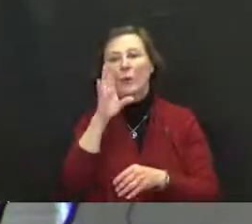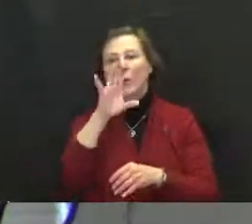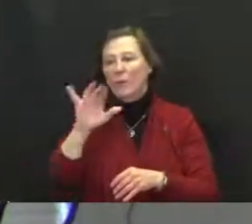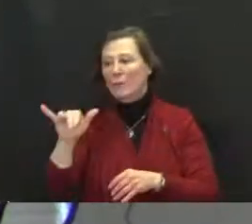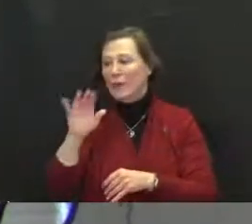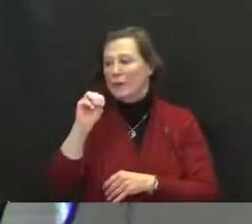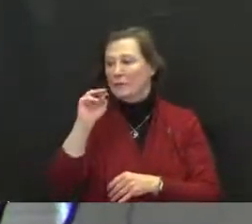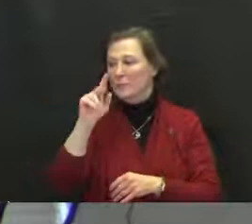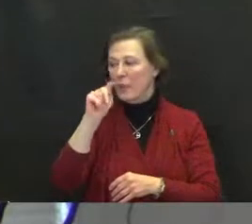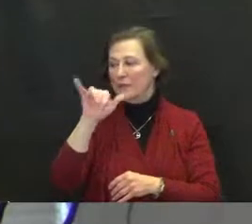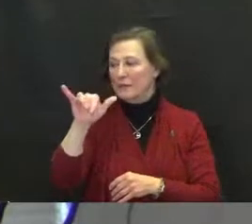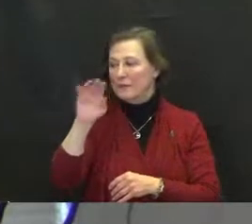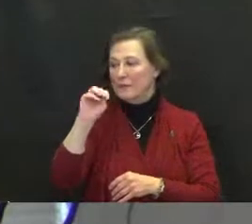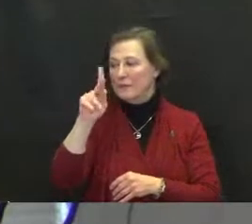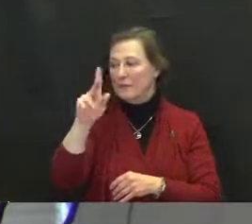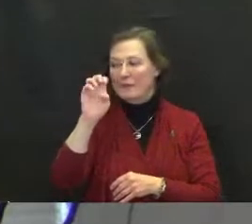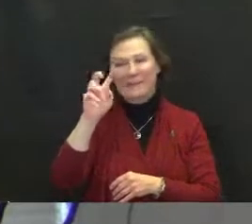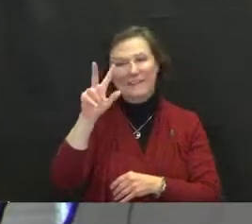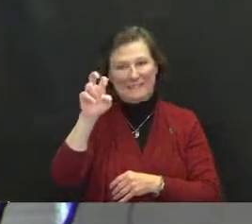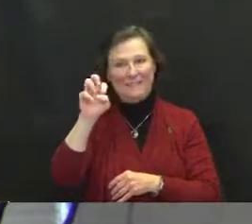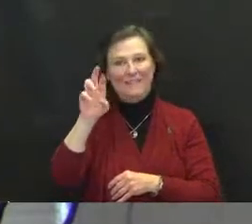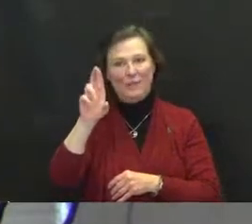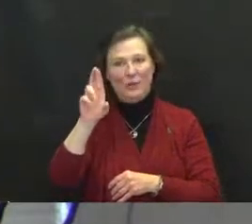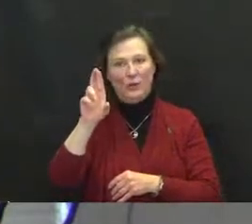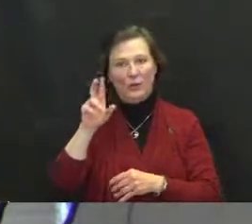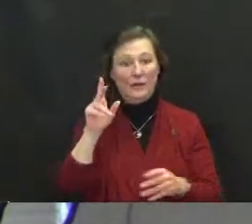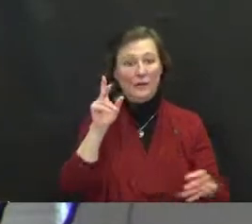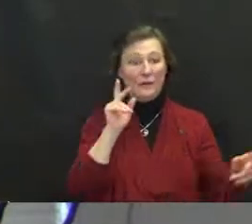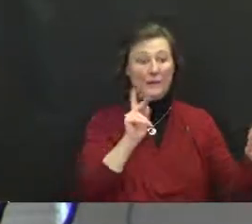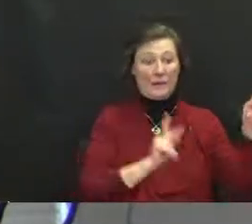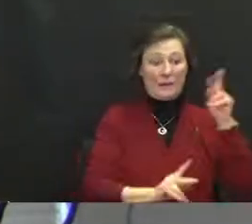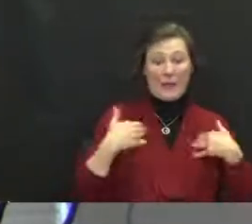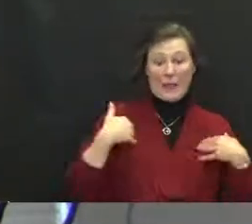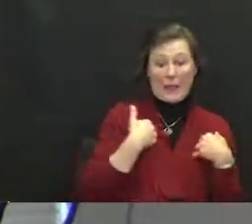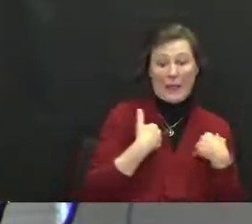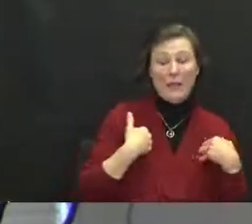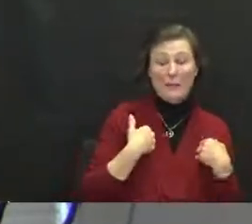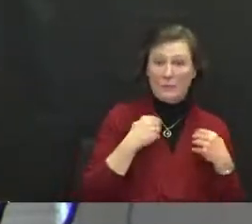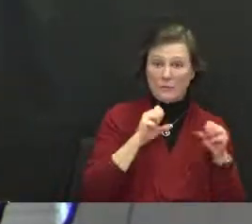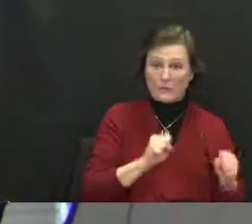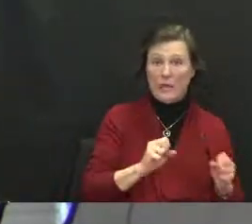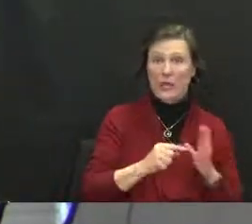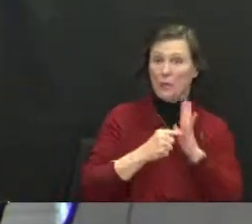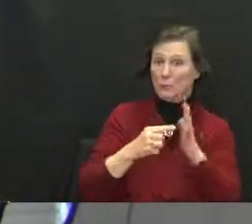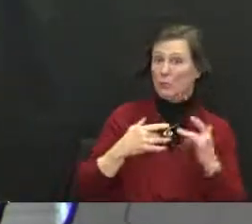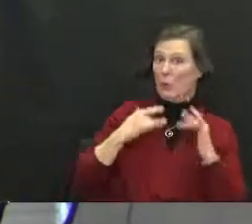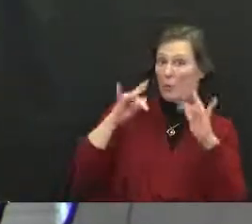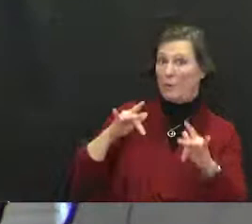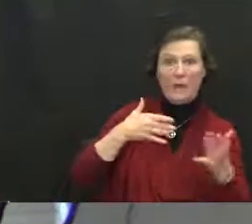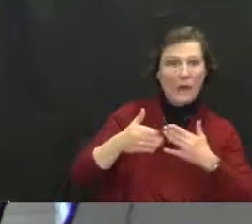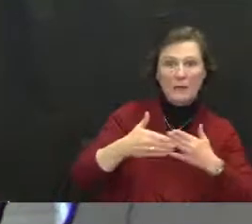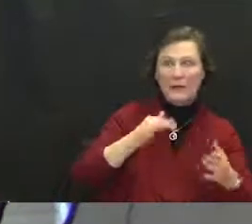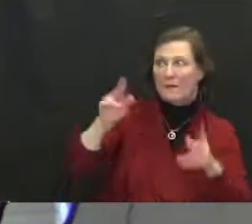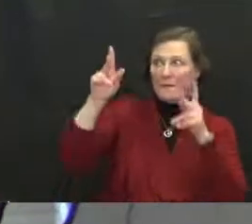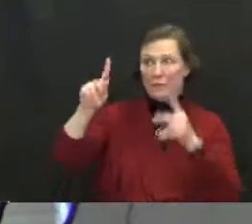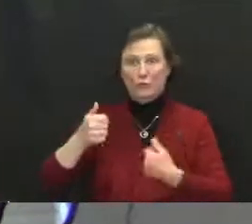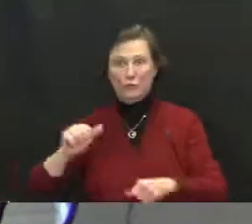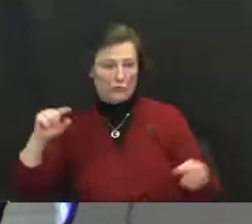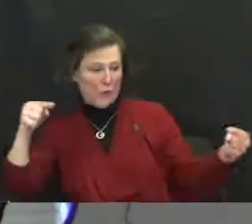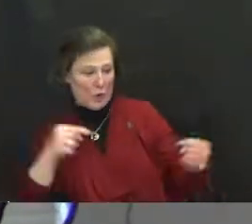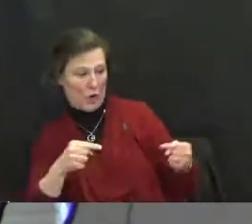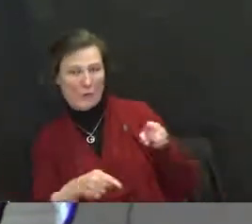Virtuous beings show compassion even to those who seek to harm them. When evildoers are in